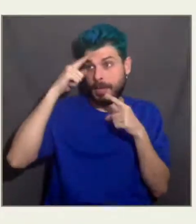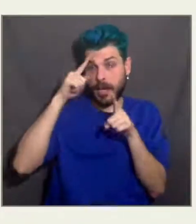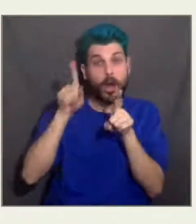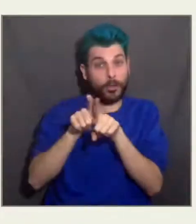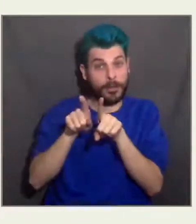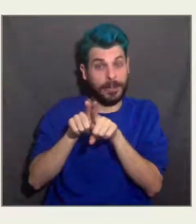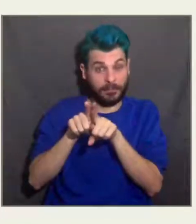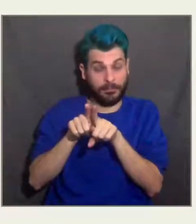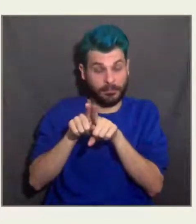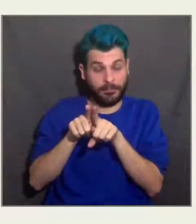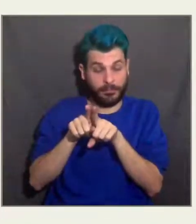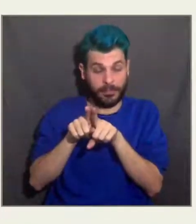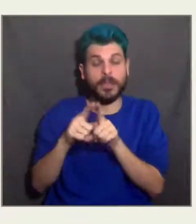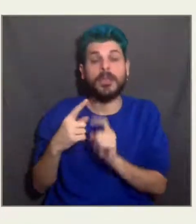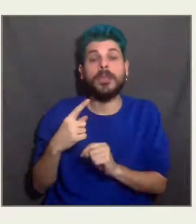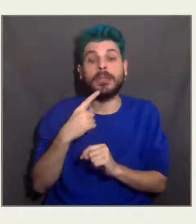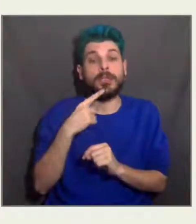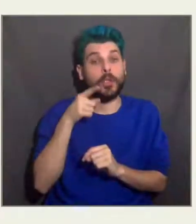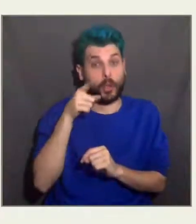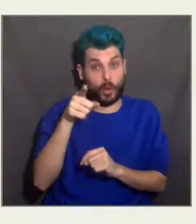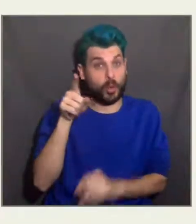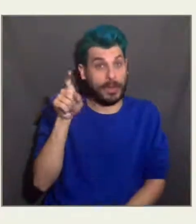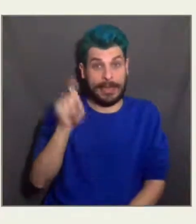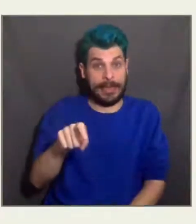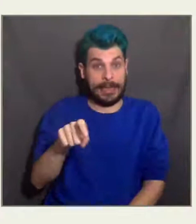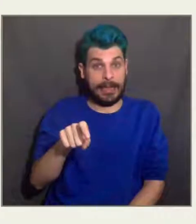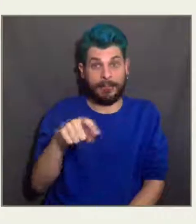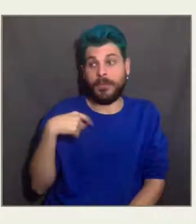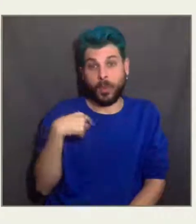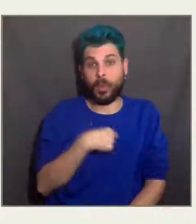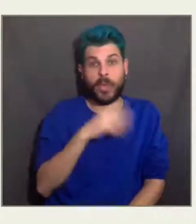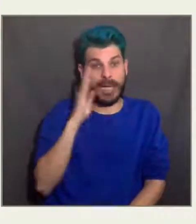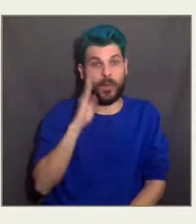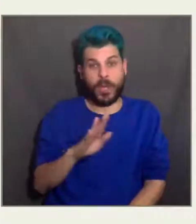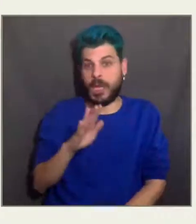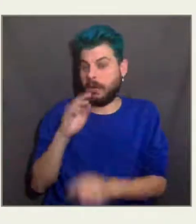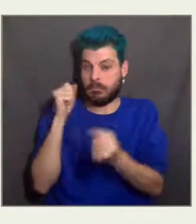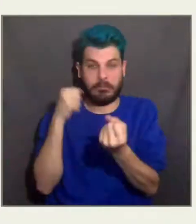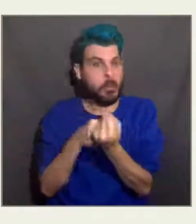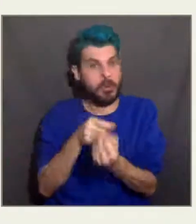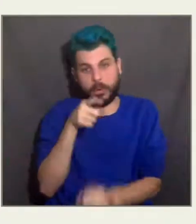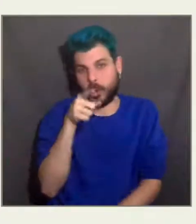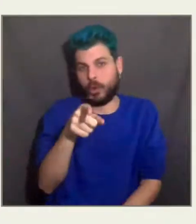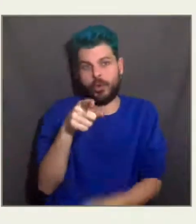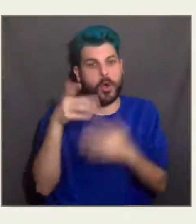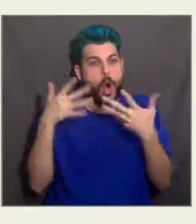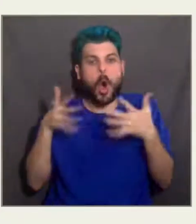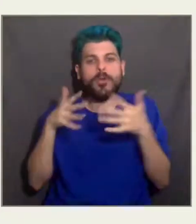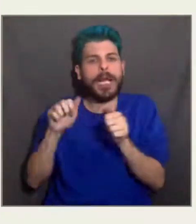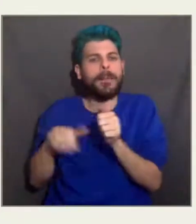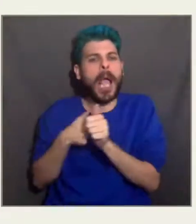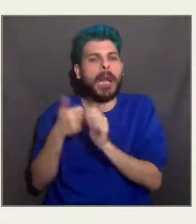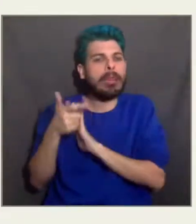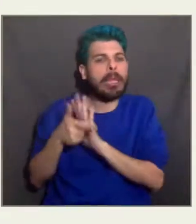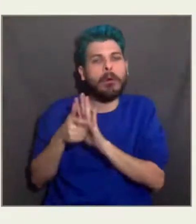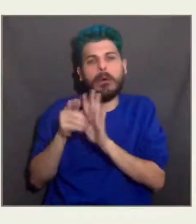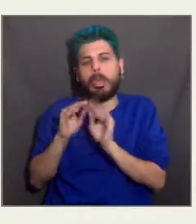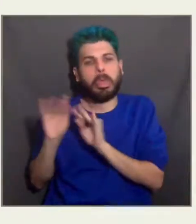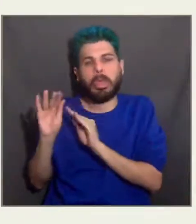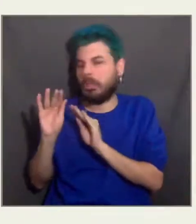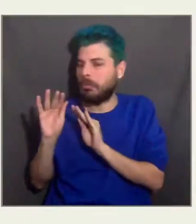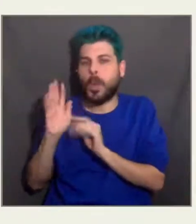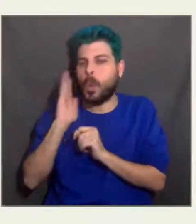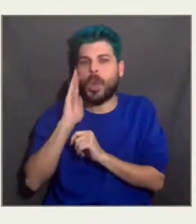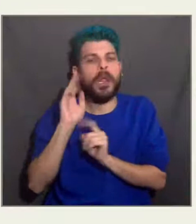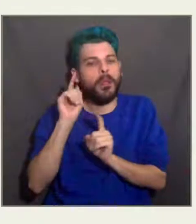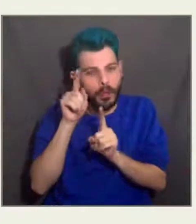need, we will come and help you no matter what, because we've already taken care of all the legal, stuff around it. So there's no question.